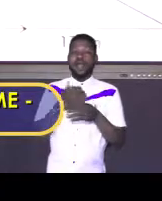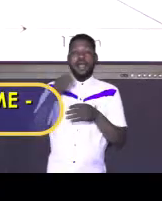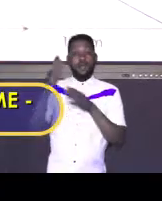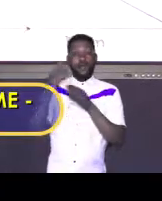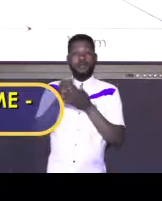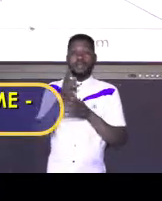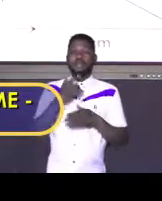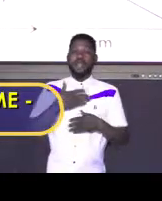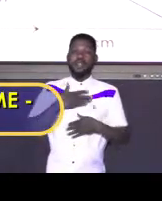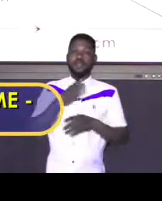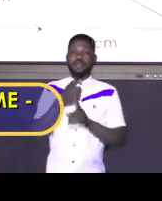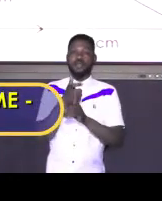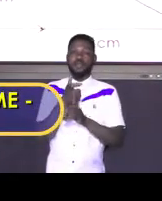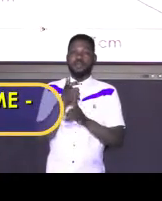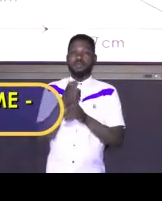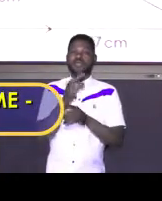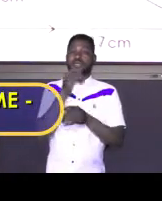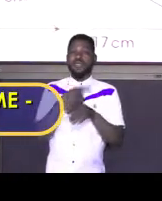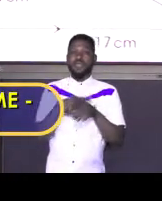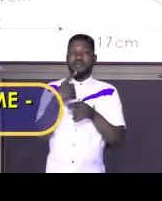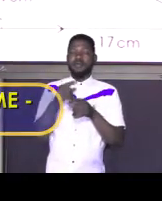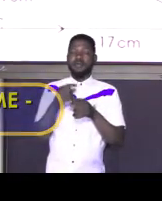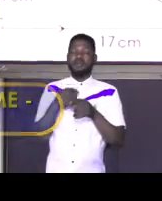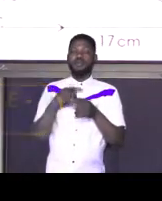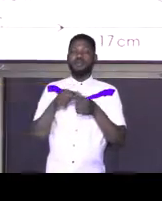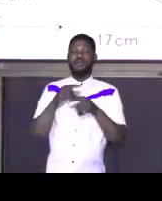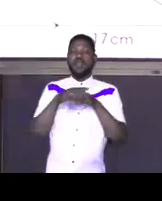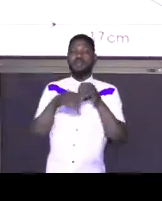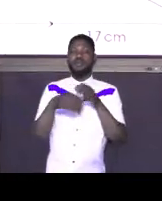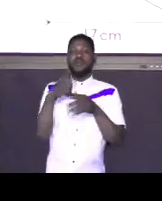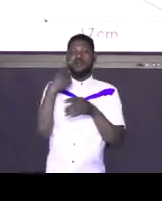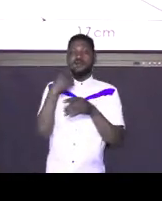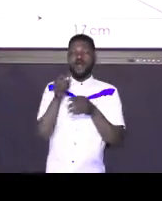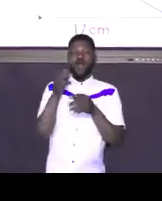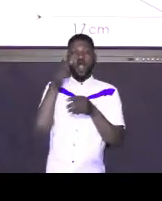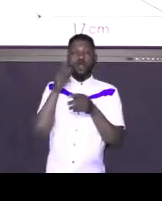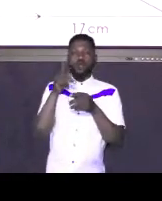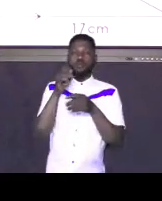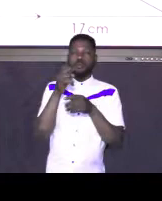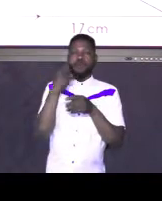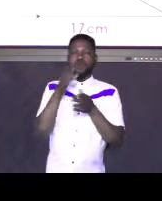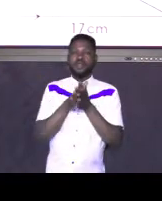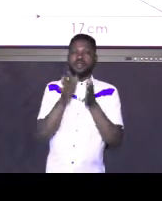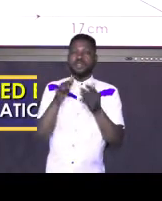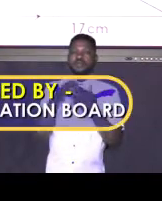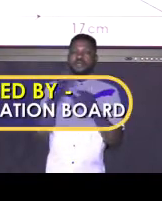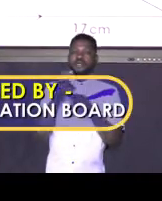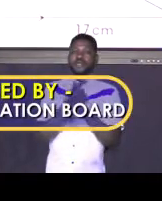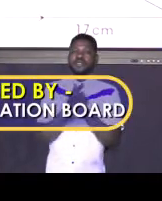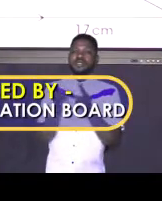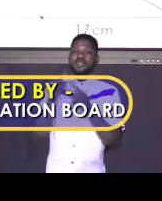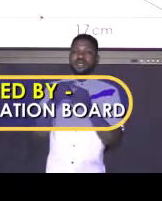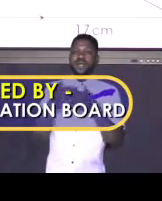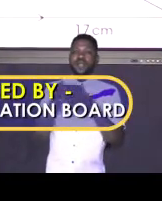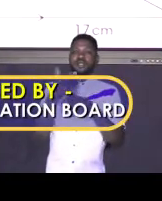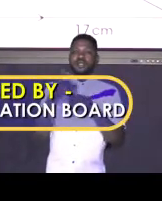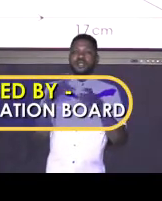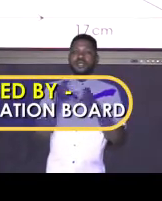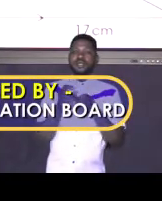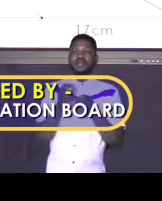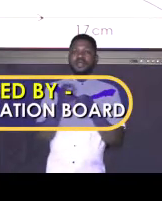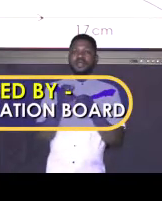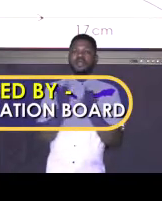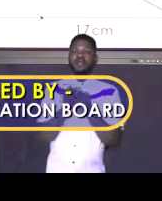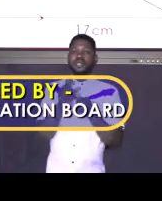hope that you enjoyed yourself. It's time for me to hand you over to Uncle Popo for the general studies lesson till I come your way in the next